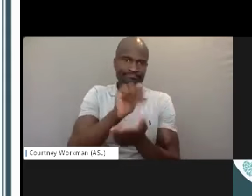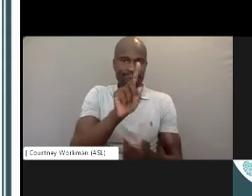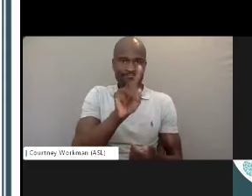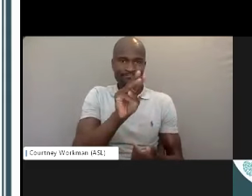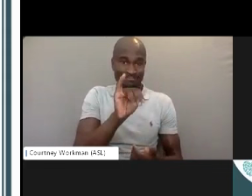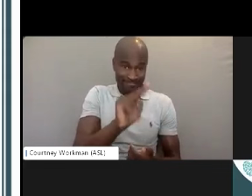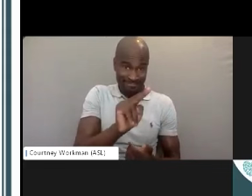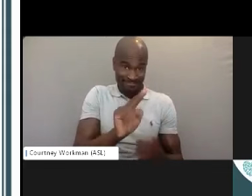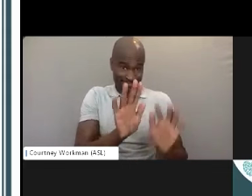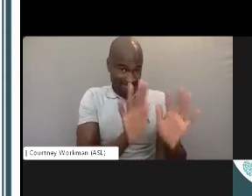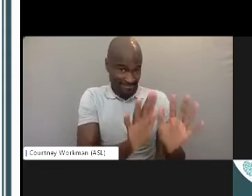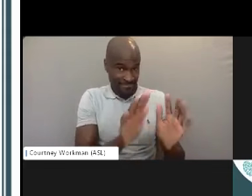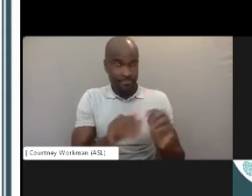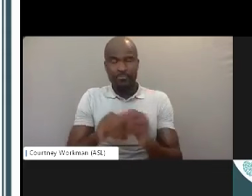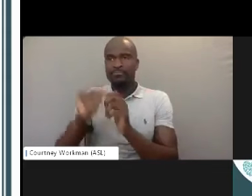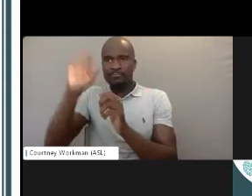federal and state authorities?